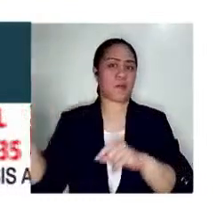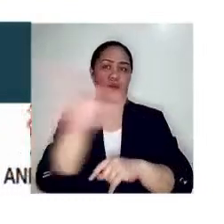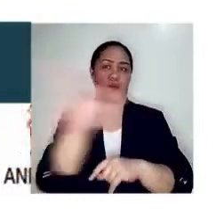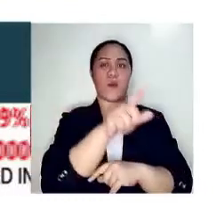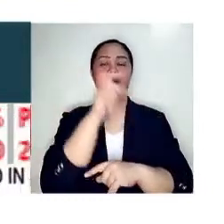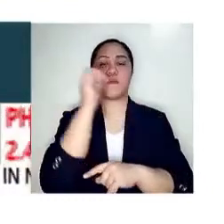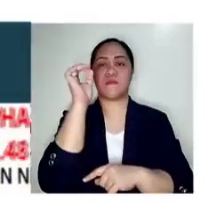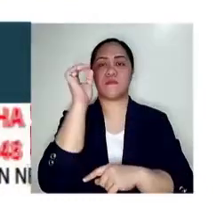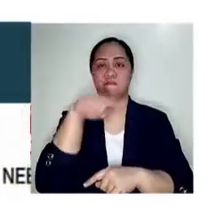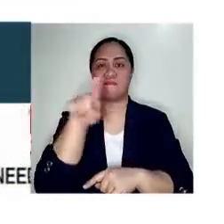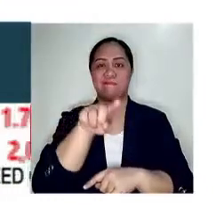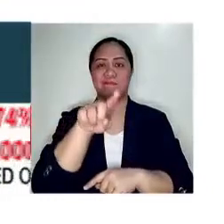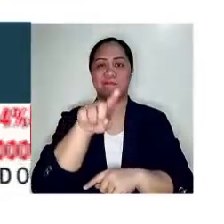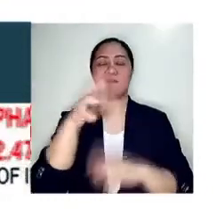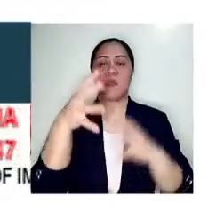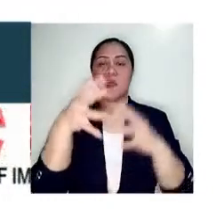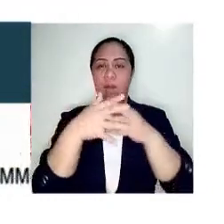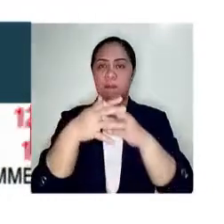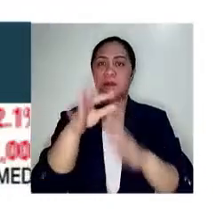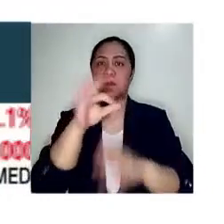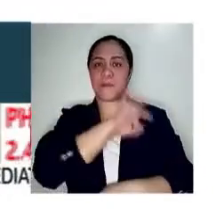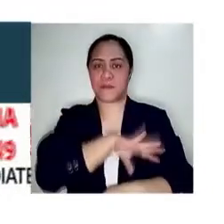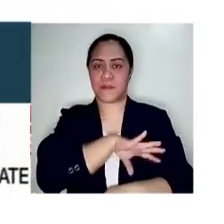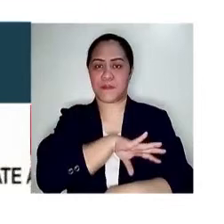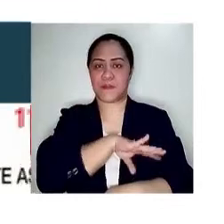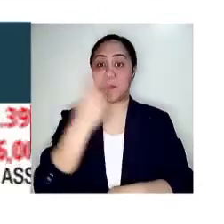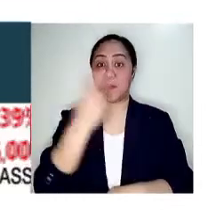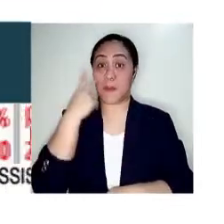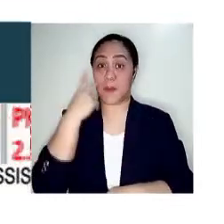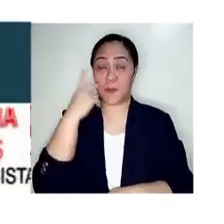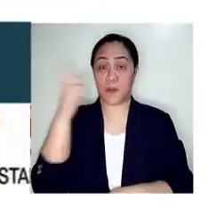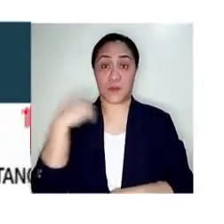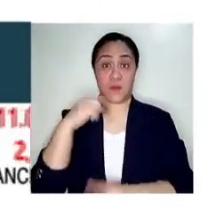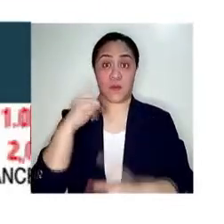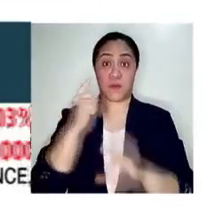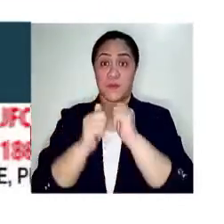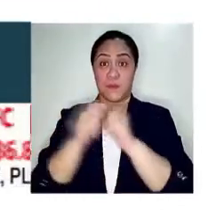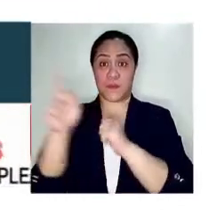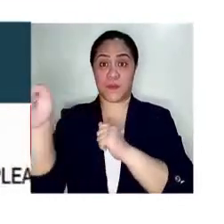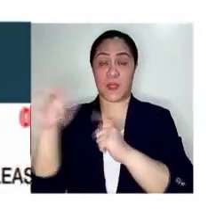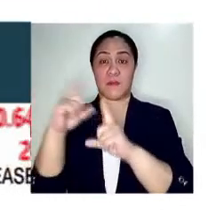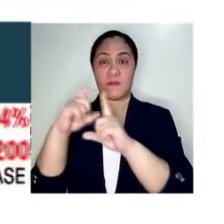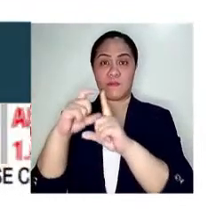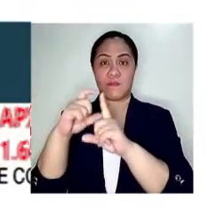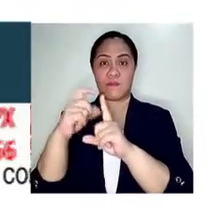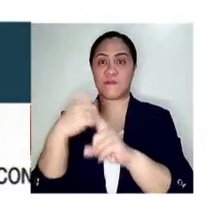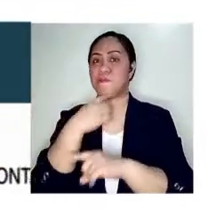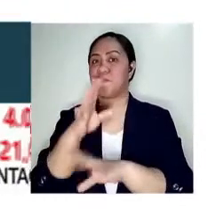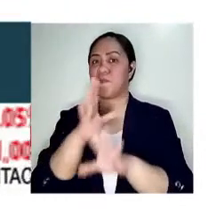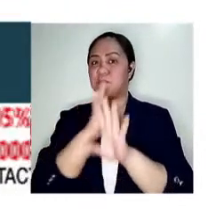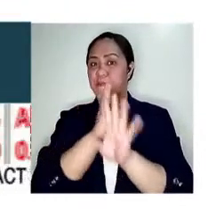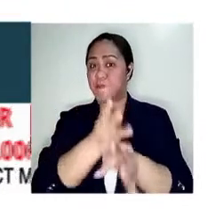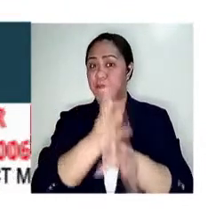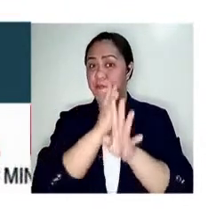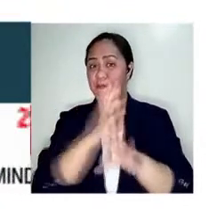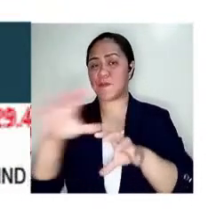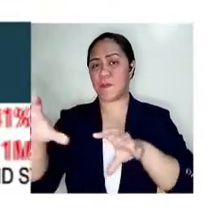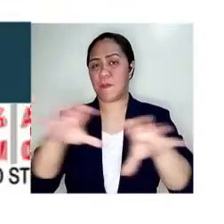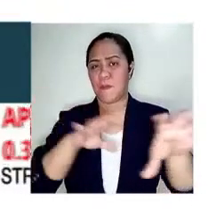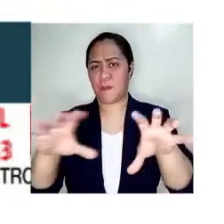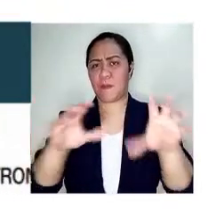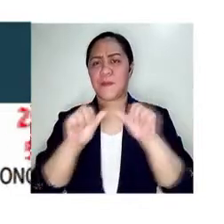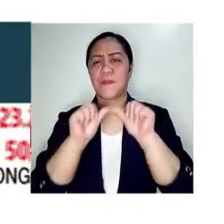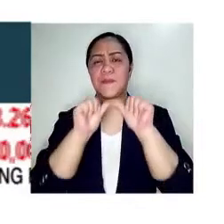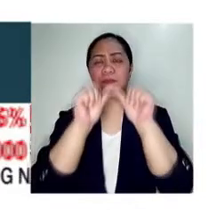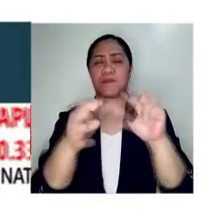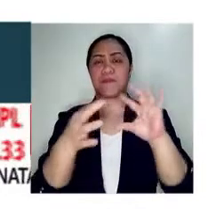thing, actions are another. So let's see if these words will be followed by actions in their legislative agendas and with whatever else they have to do in